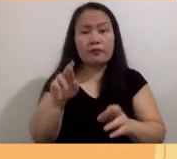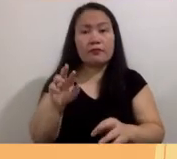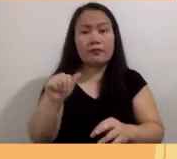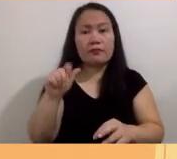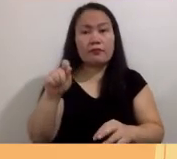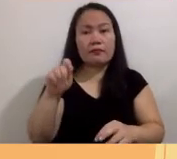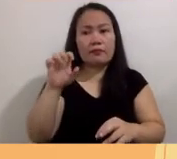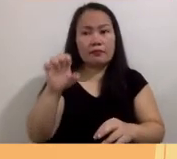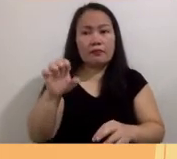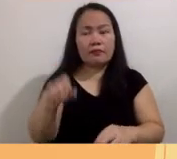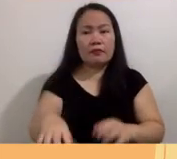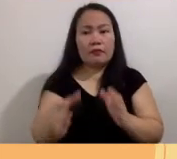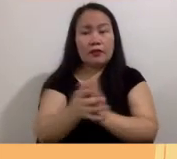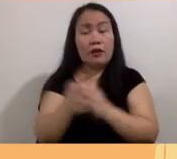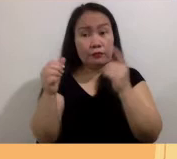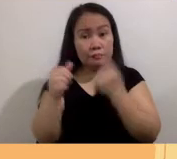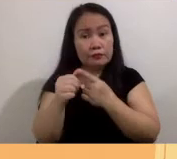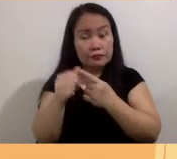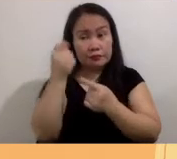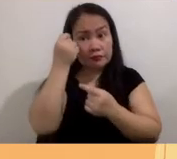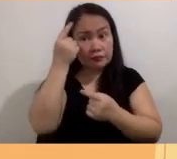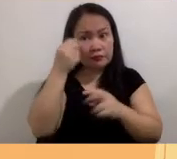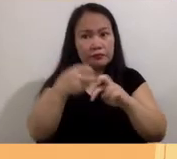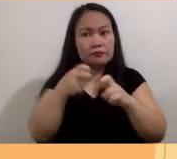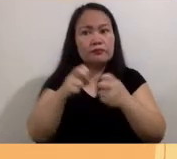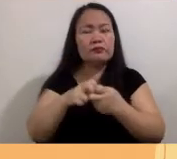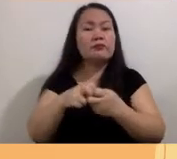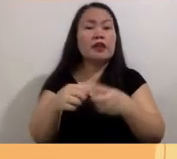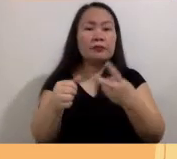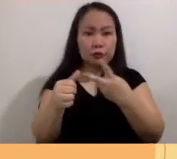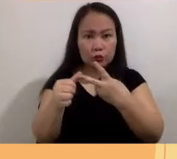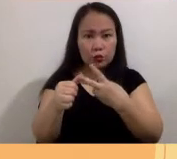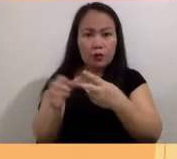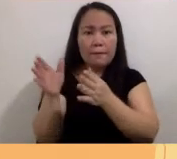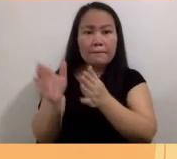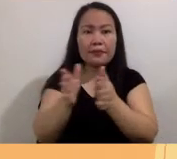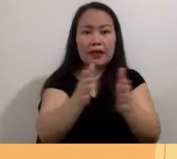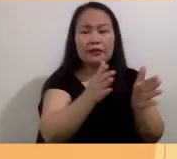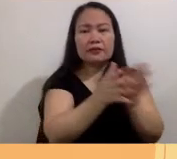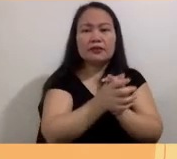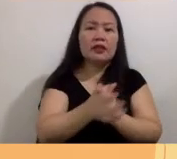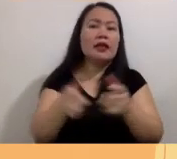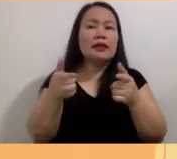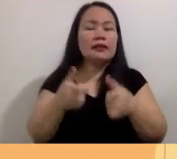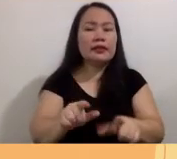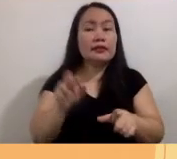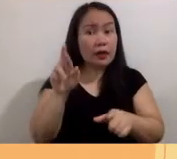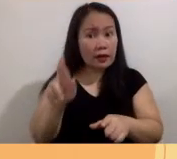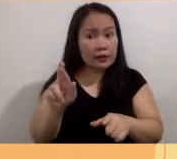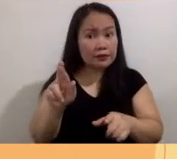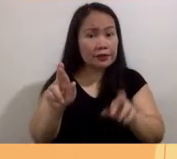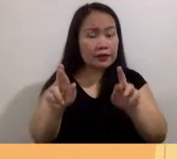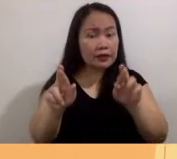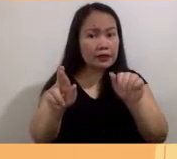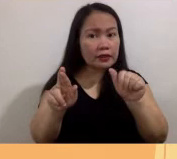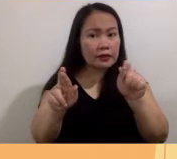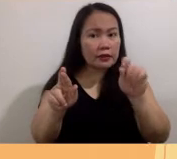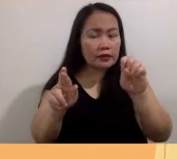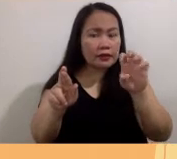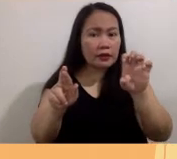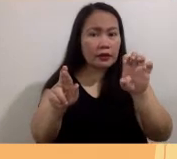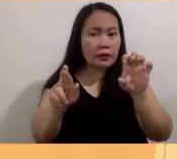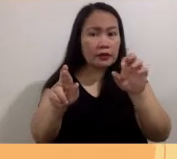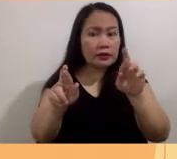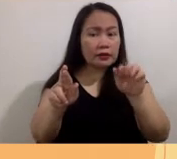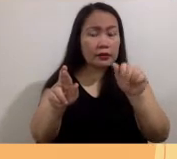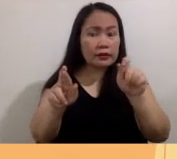first, we're done understanding the problem. So, let us plan. So, let R be the rate of bus B. So, ito